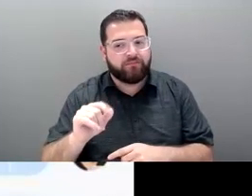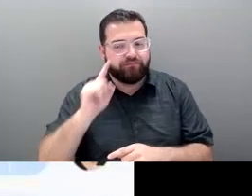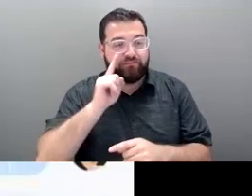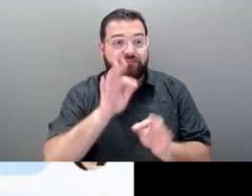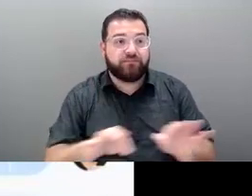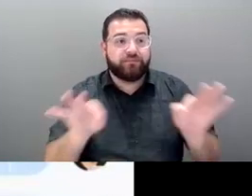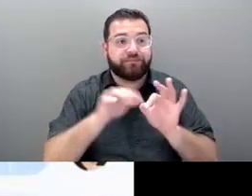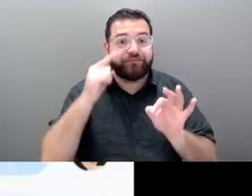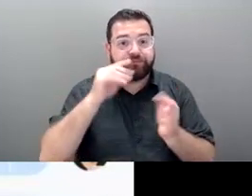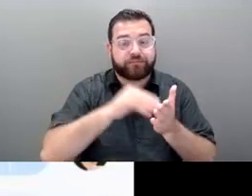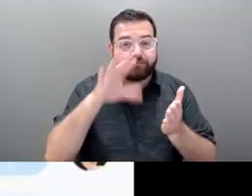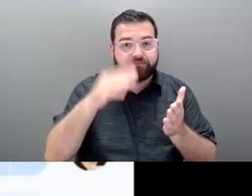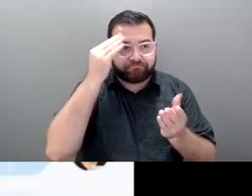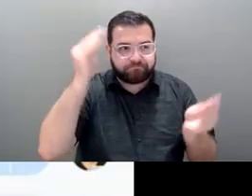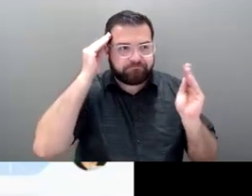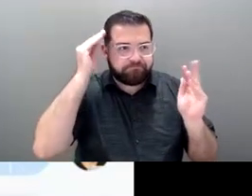be aware of and think about.